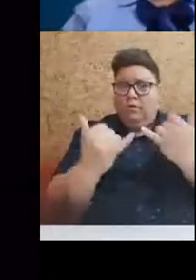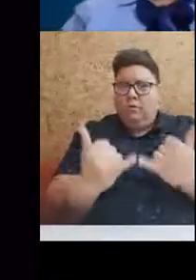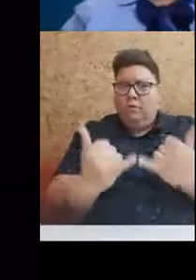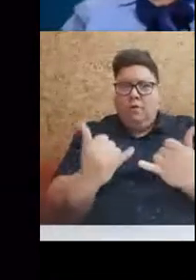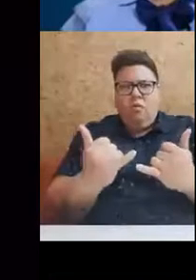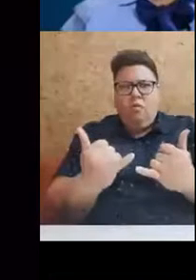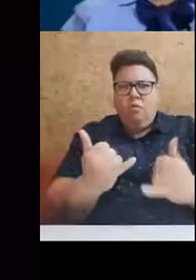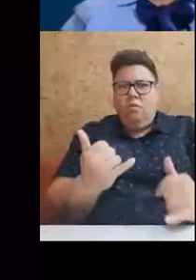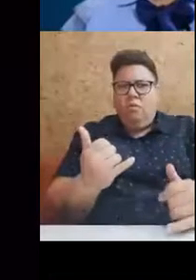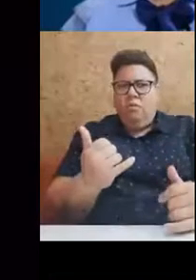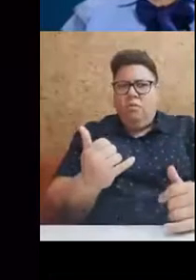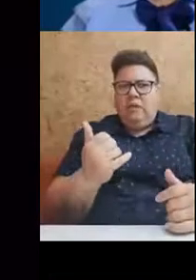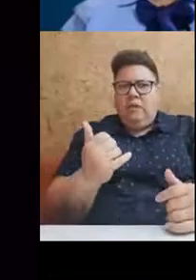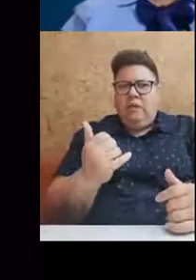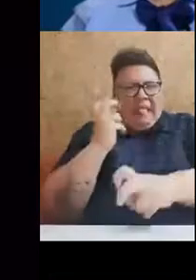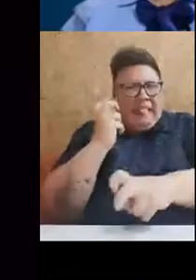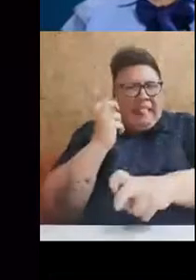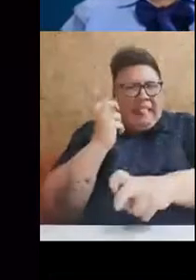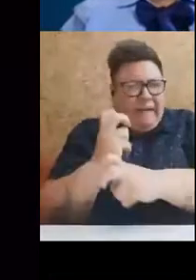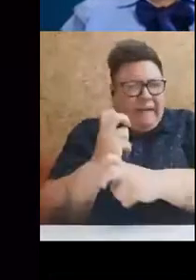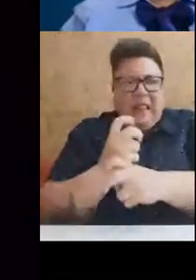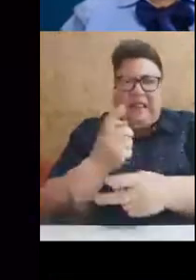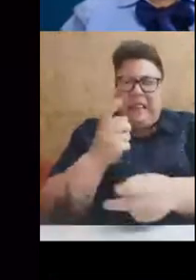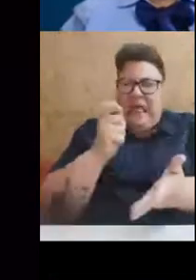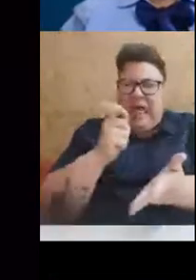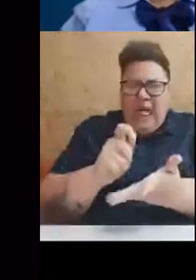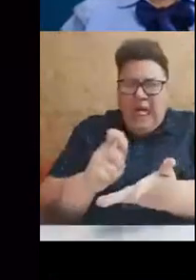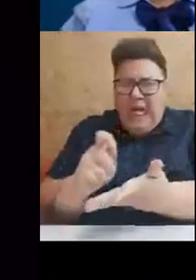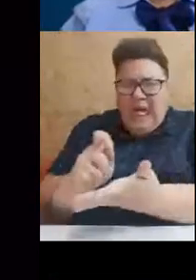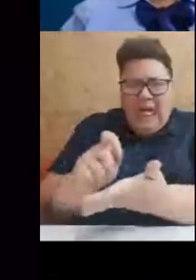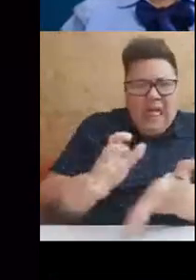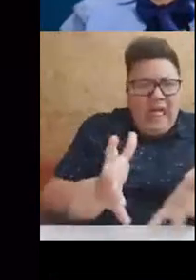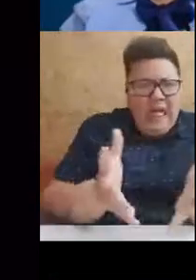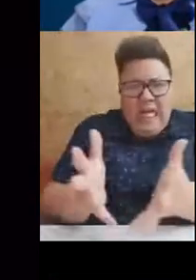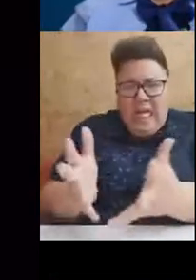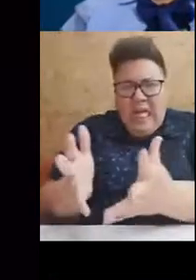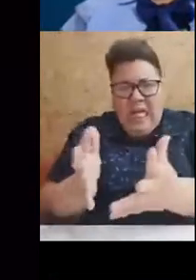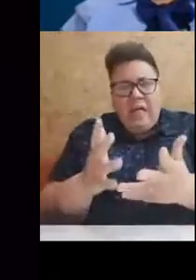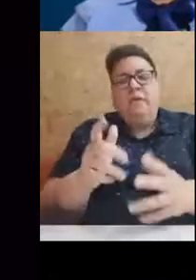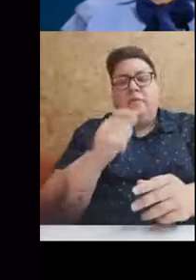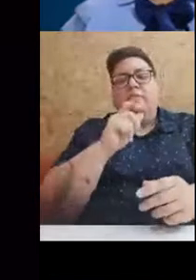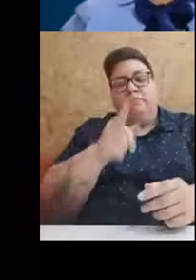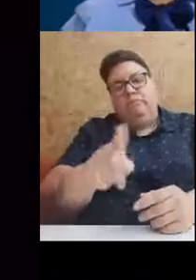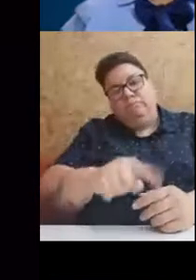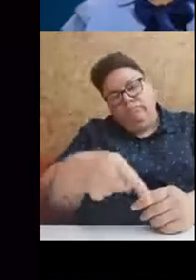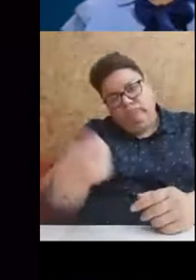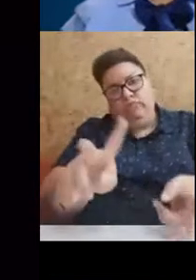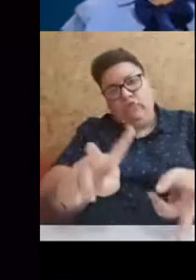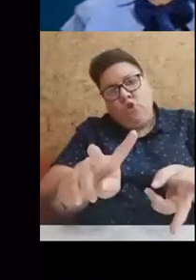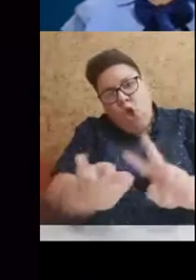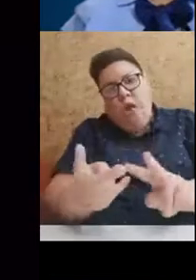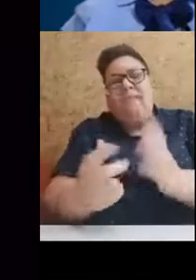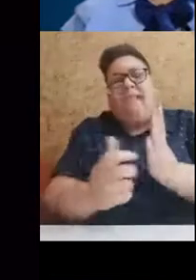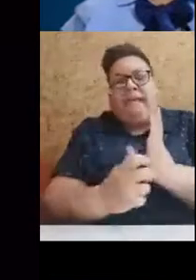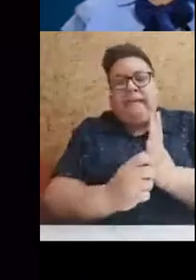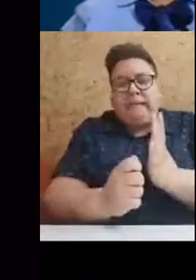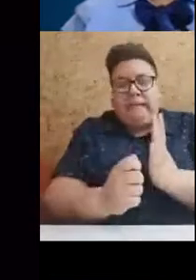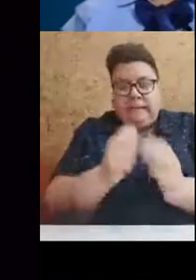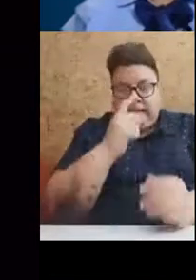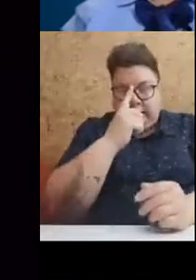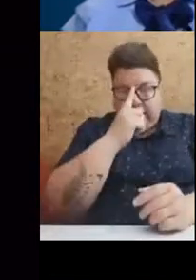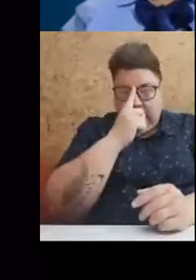difficult to comply with, turnover tax will be your answer. Or whether you if you think that it's